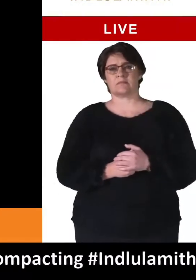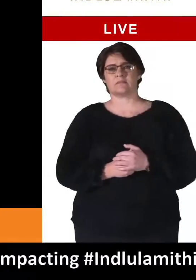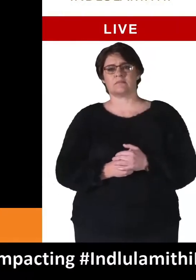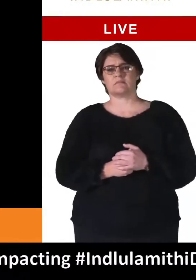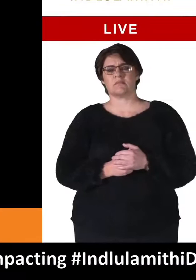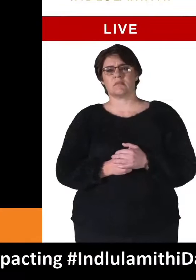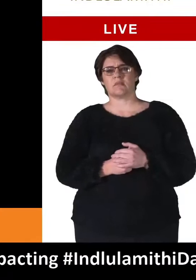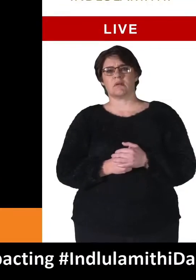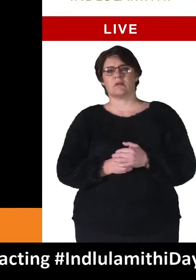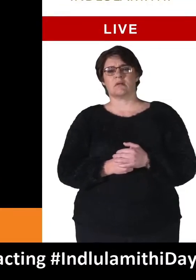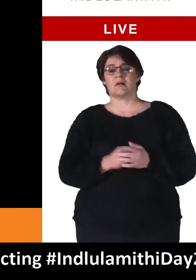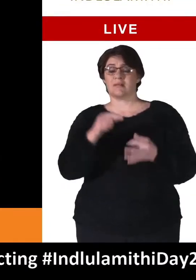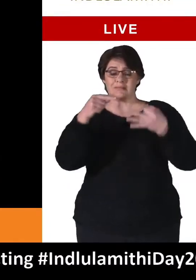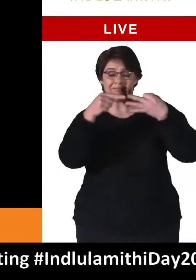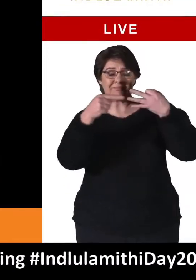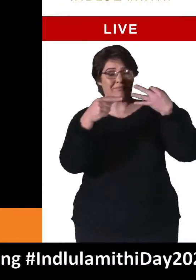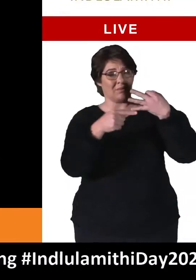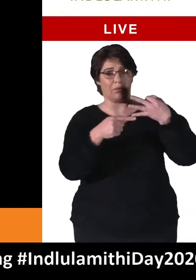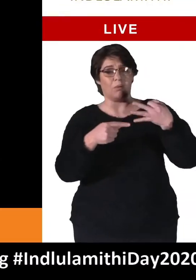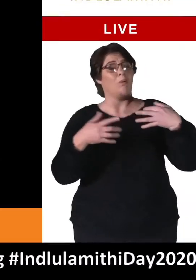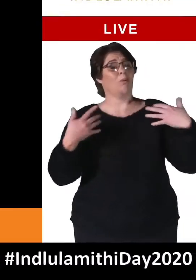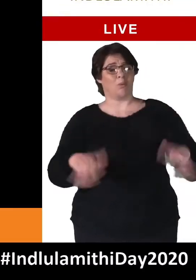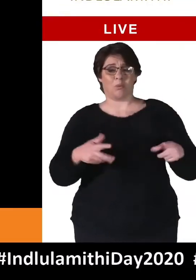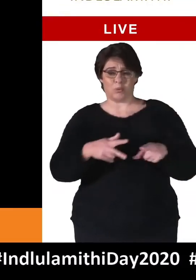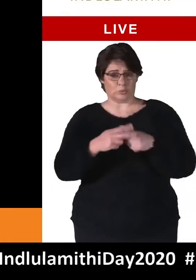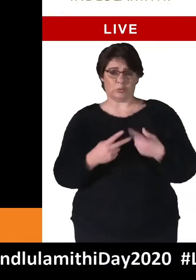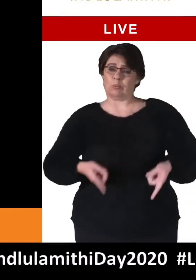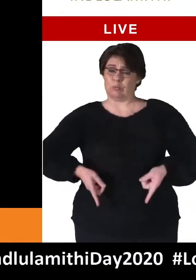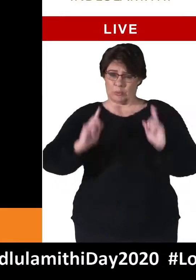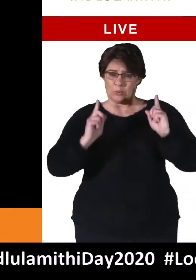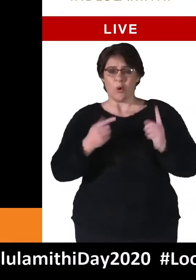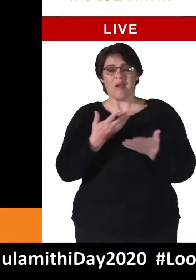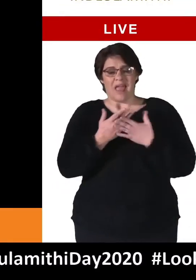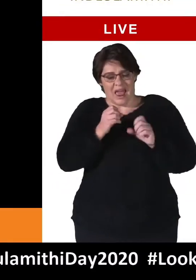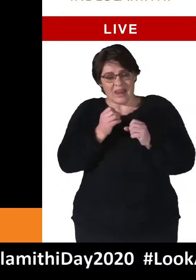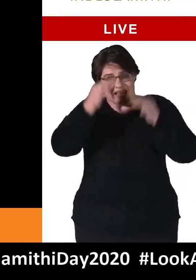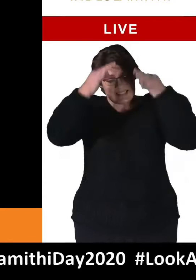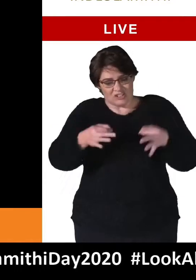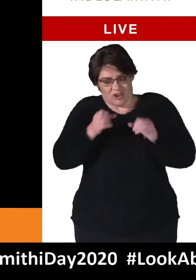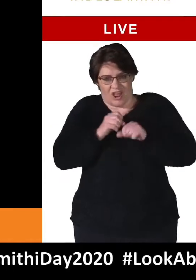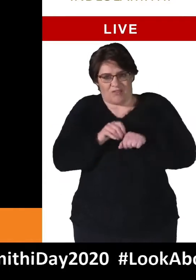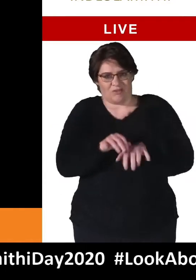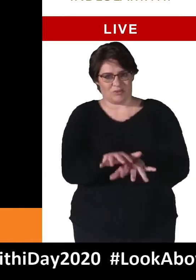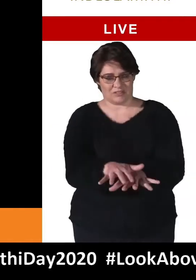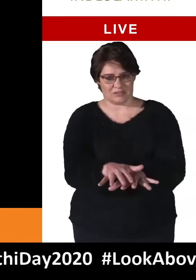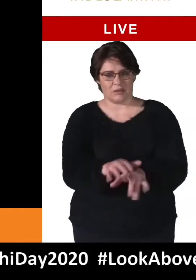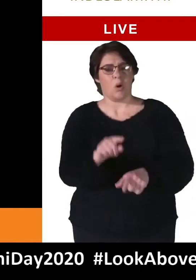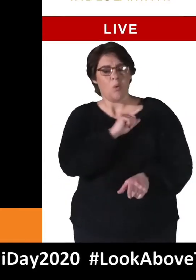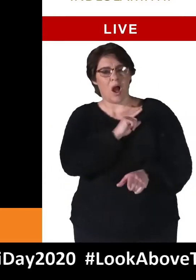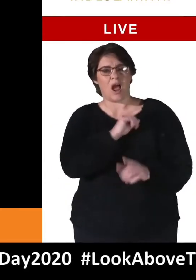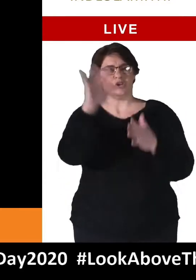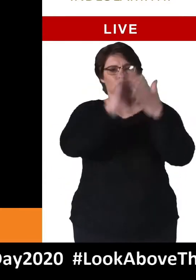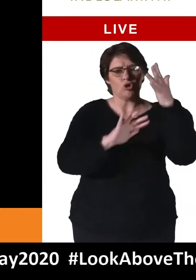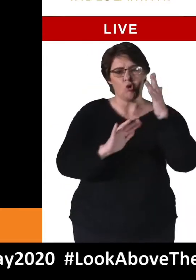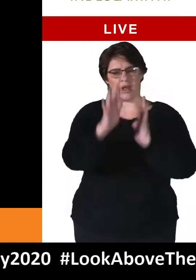Now, scenarios are powerful tools for influencing decision-making because they combine storytelling